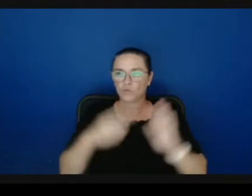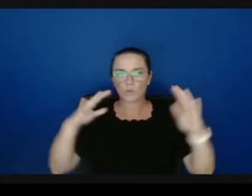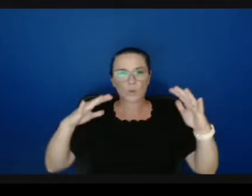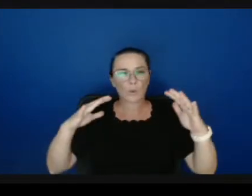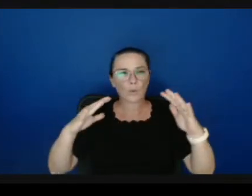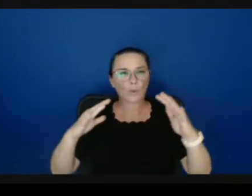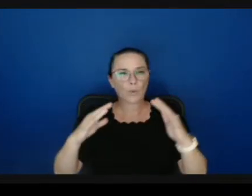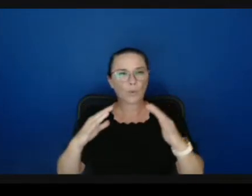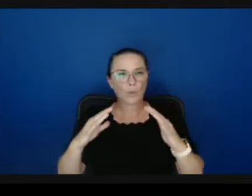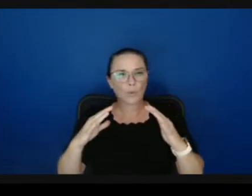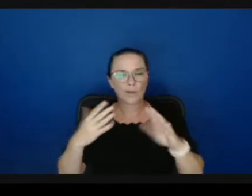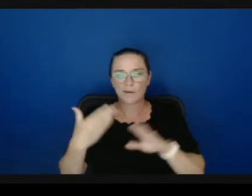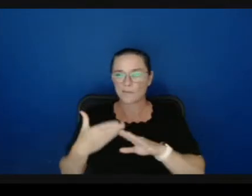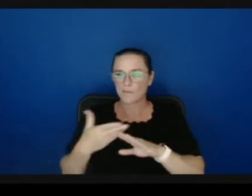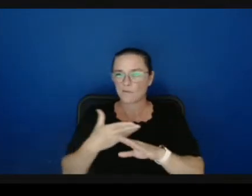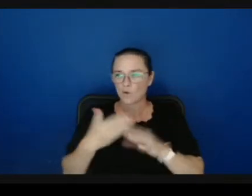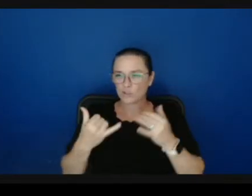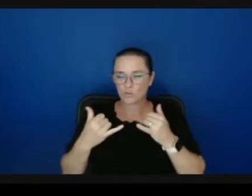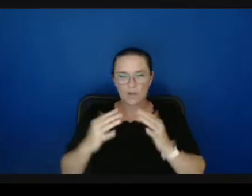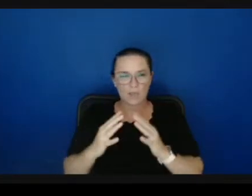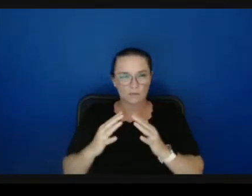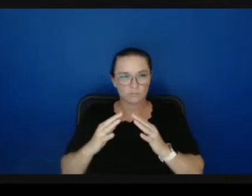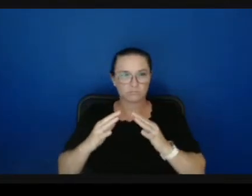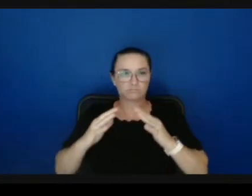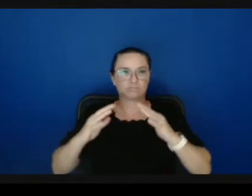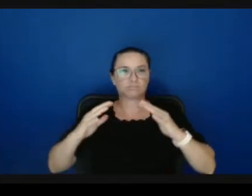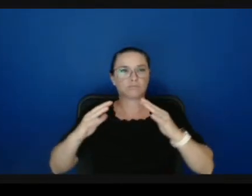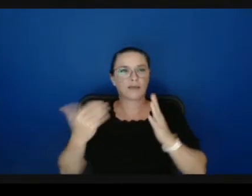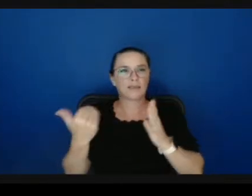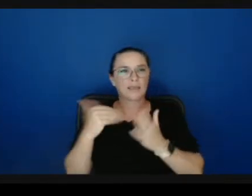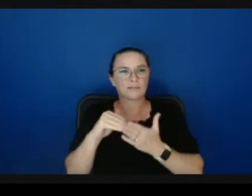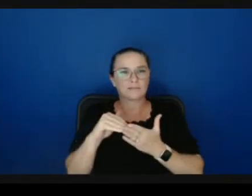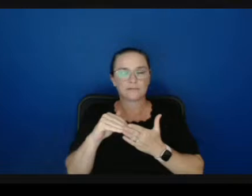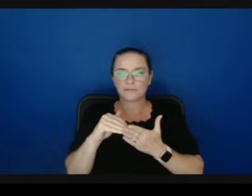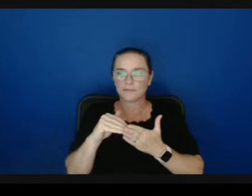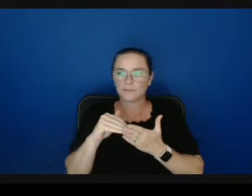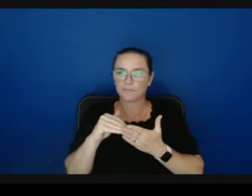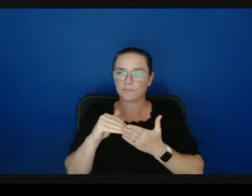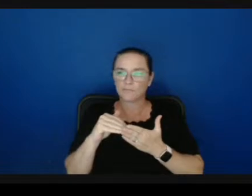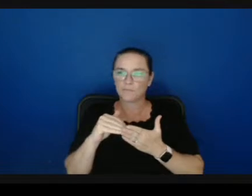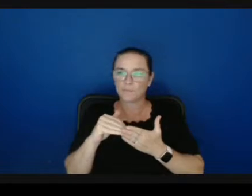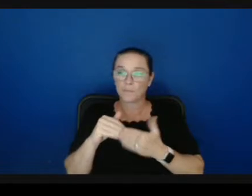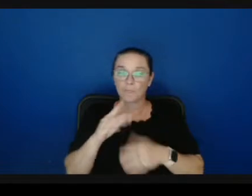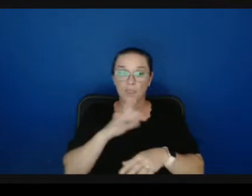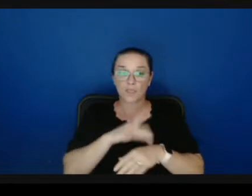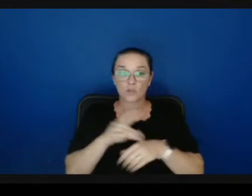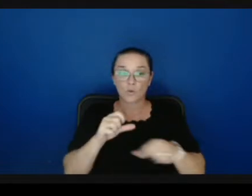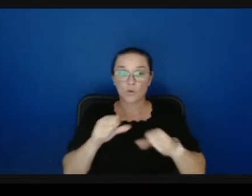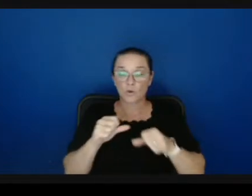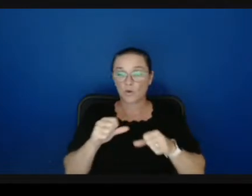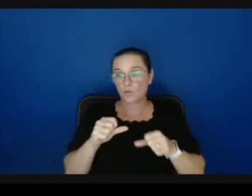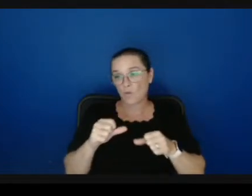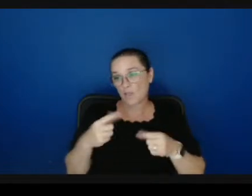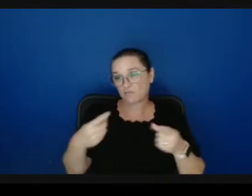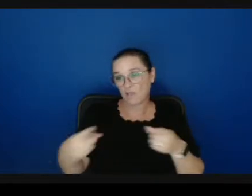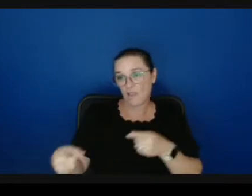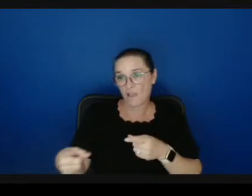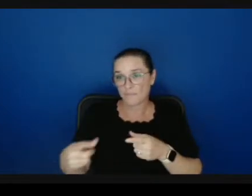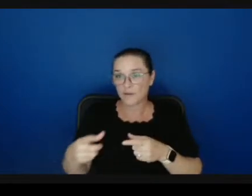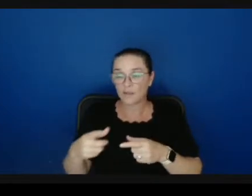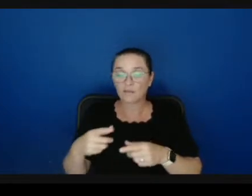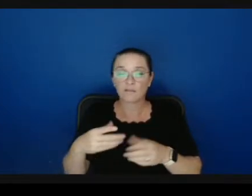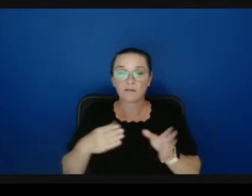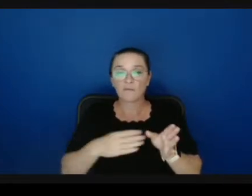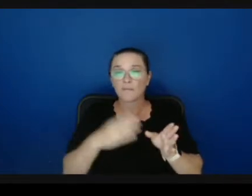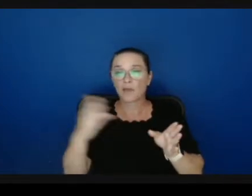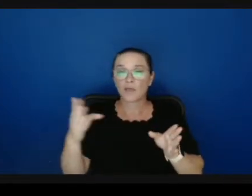previous to today's reinflation with a South Caldera earthquakes coming in. However, the South Caldera